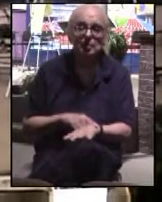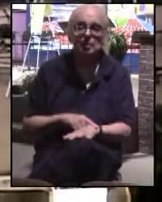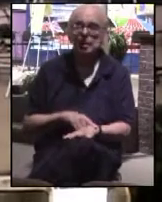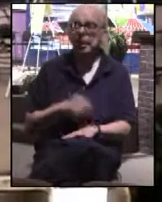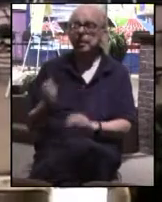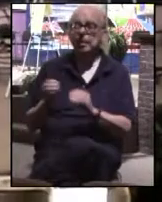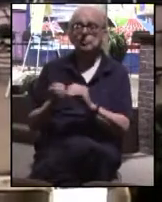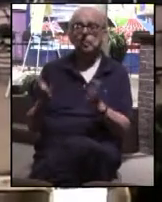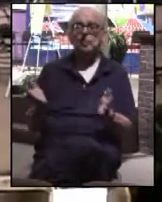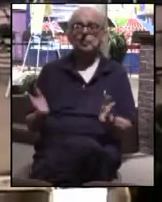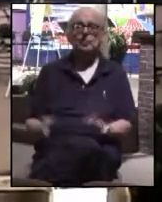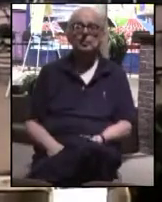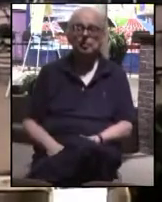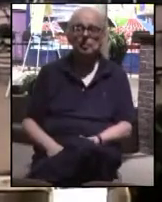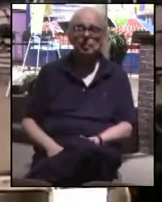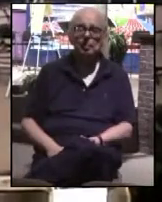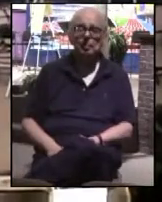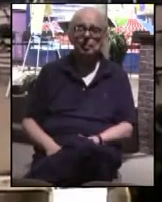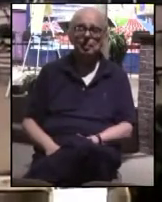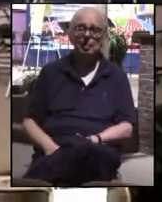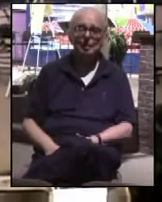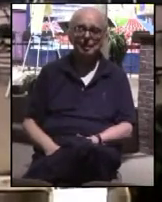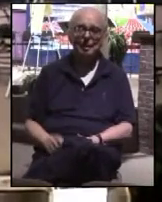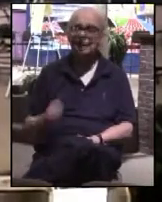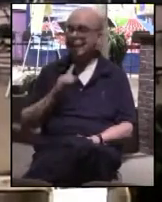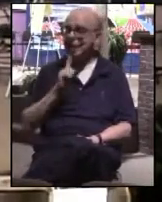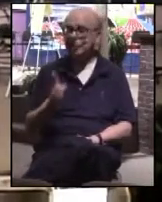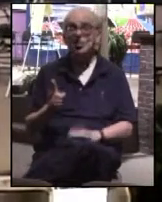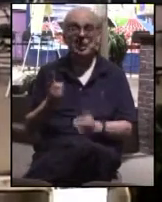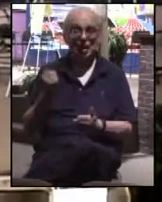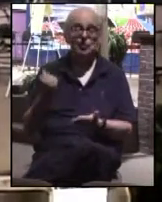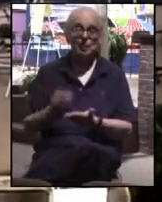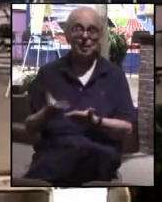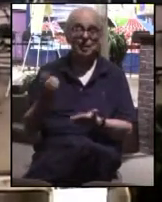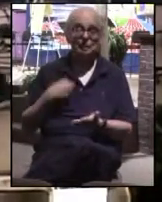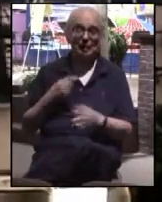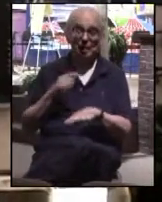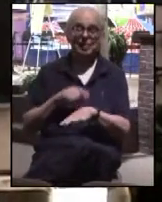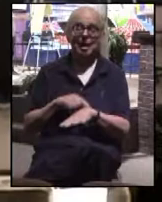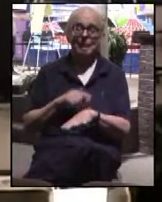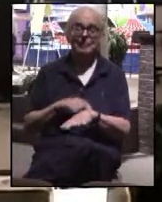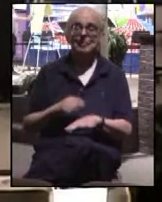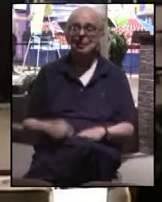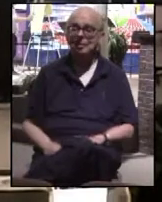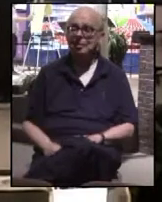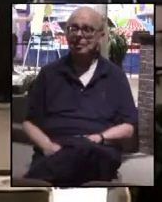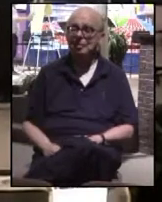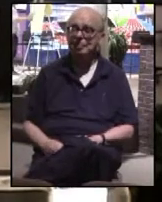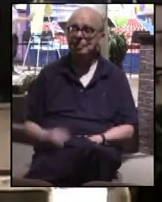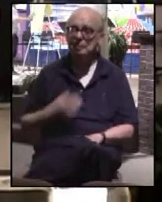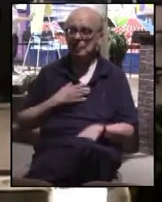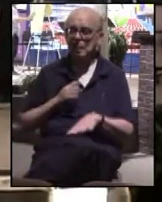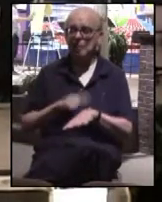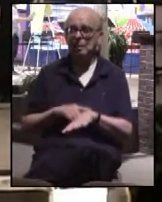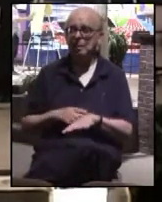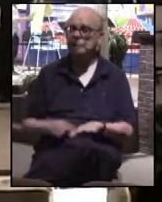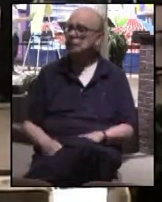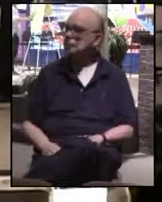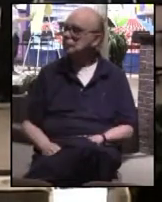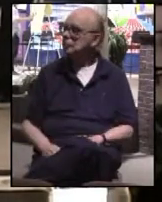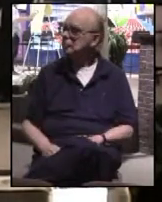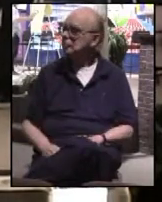wait time